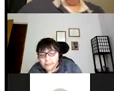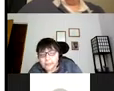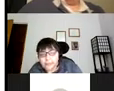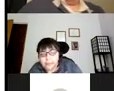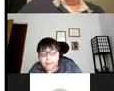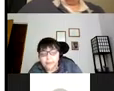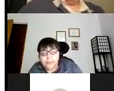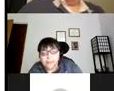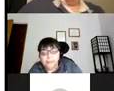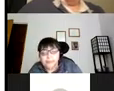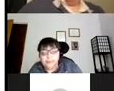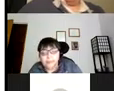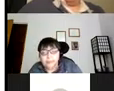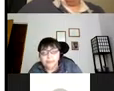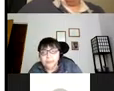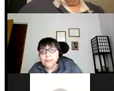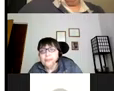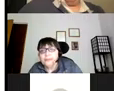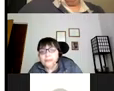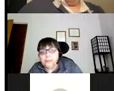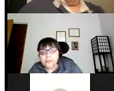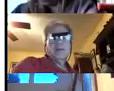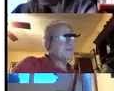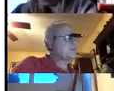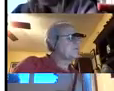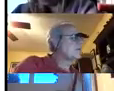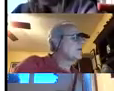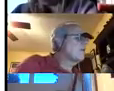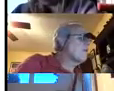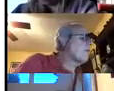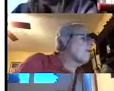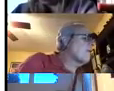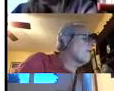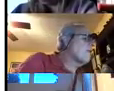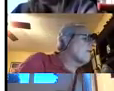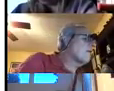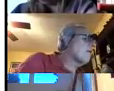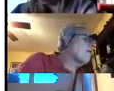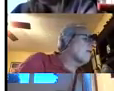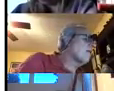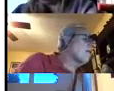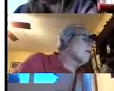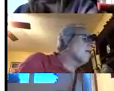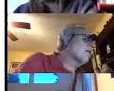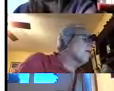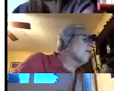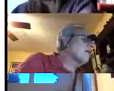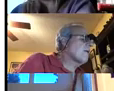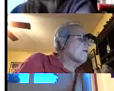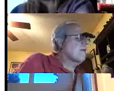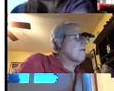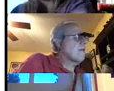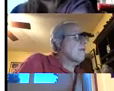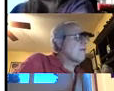in which white supremacy culture says, you have to know the answer, you have to believe these